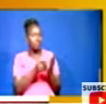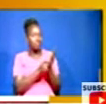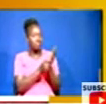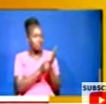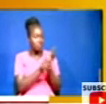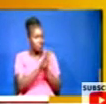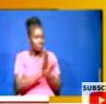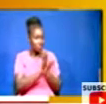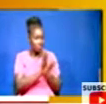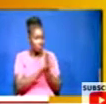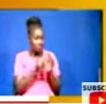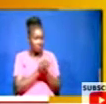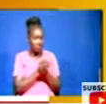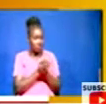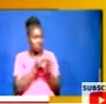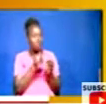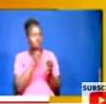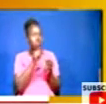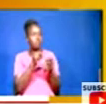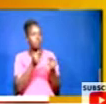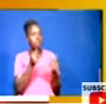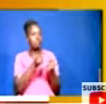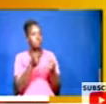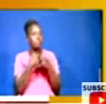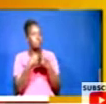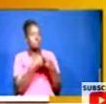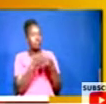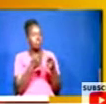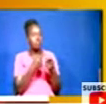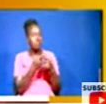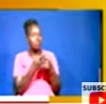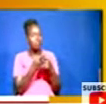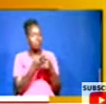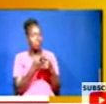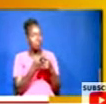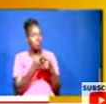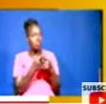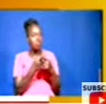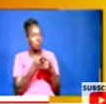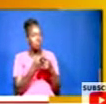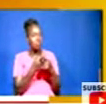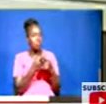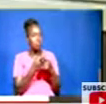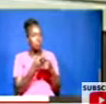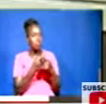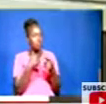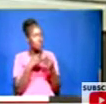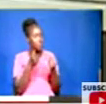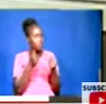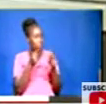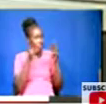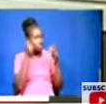zones. Mm-hmm. So if we do not address the other challenges, then are we going to be addressing the issue